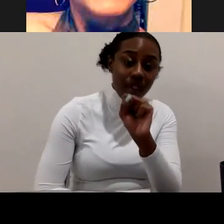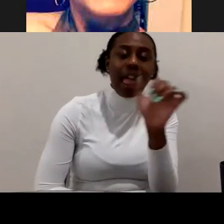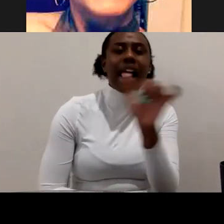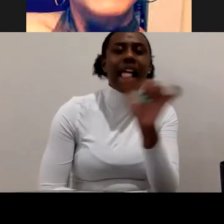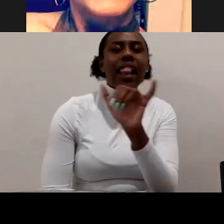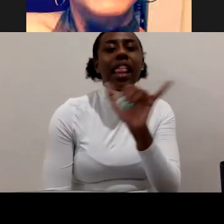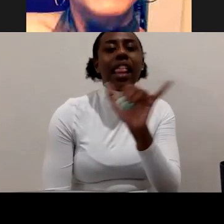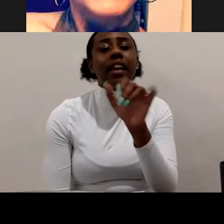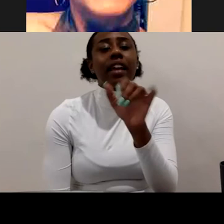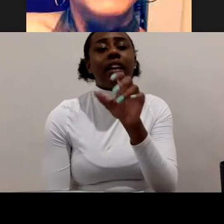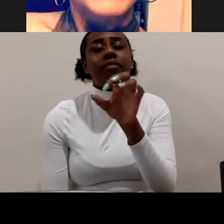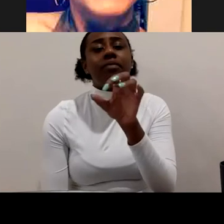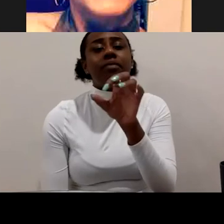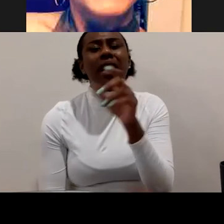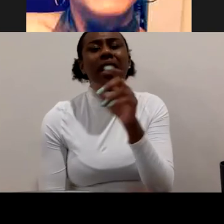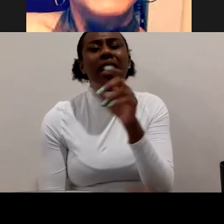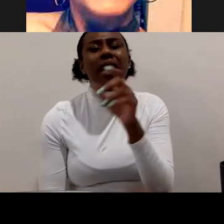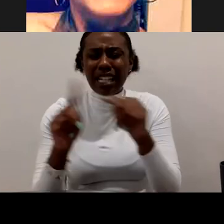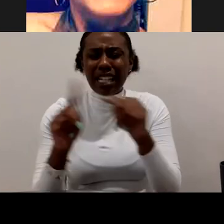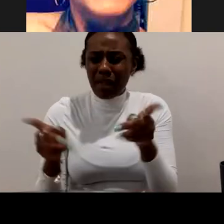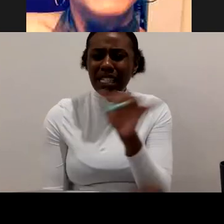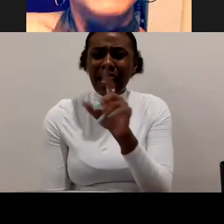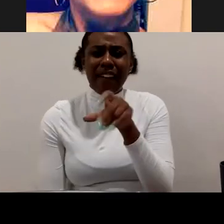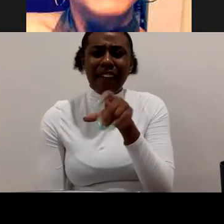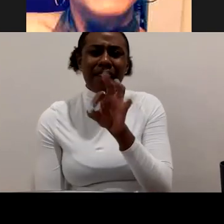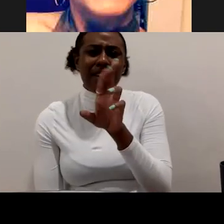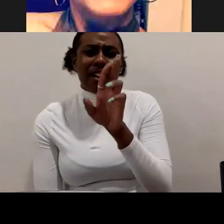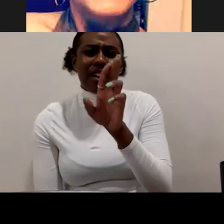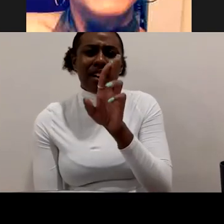this huge militarized response to protesters.